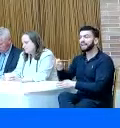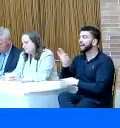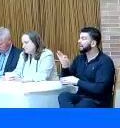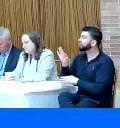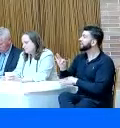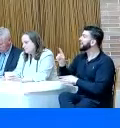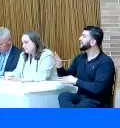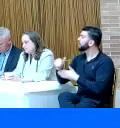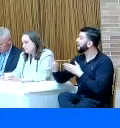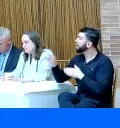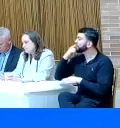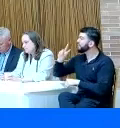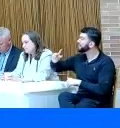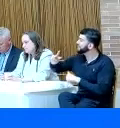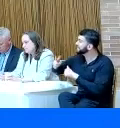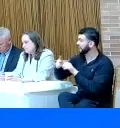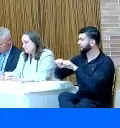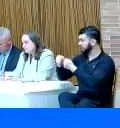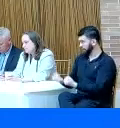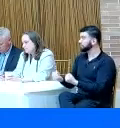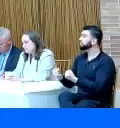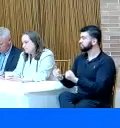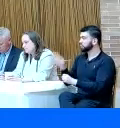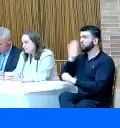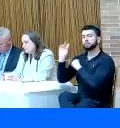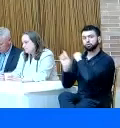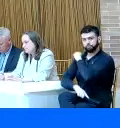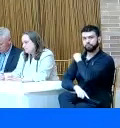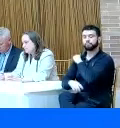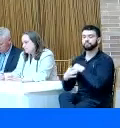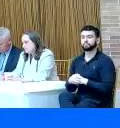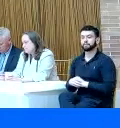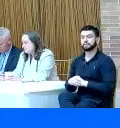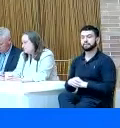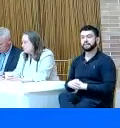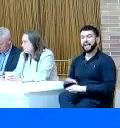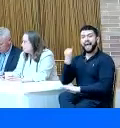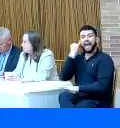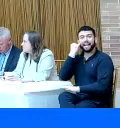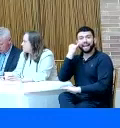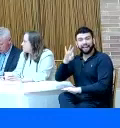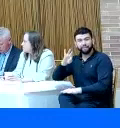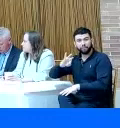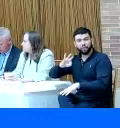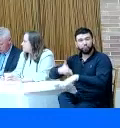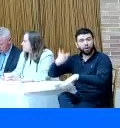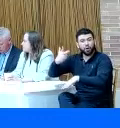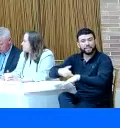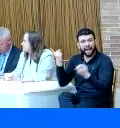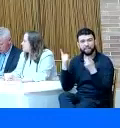second violation and if you haven't learned by then